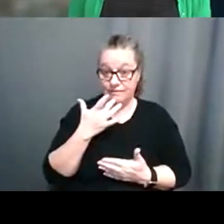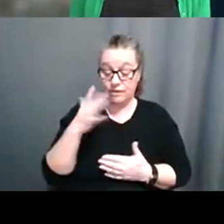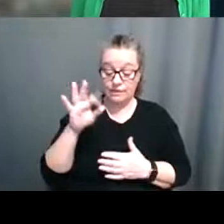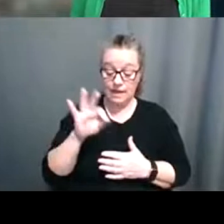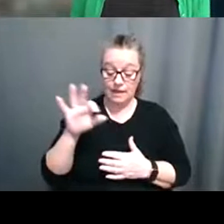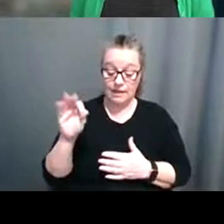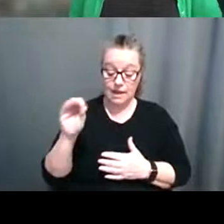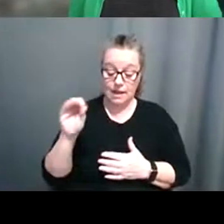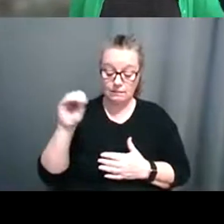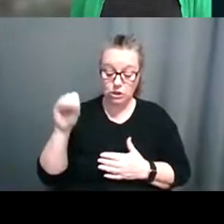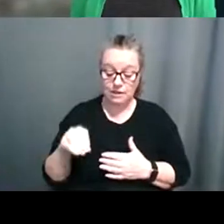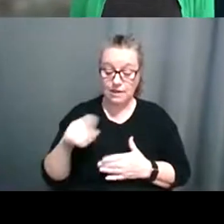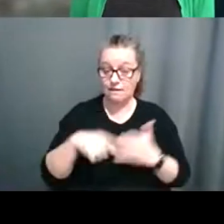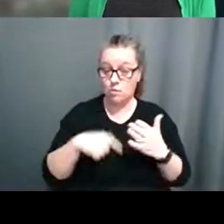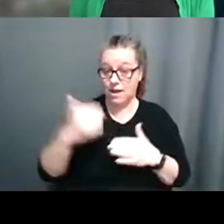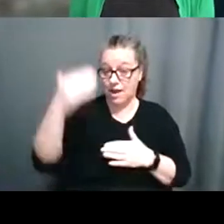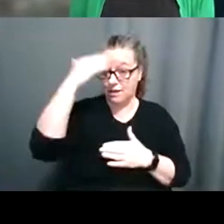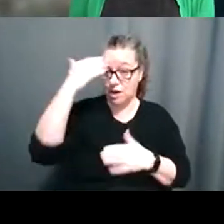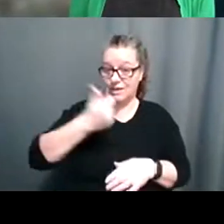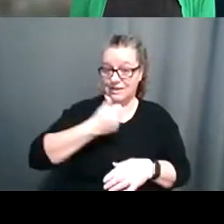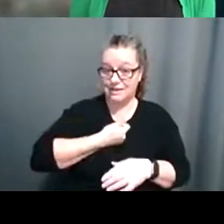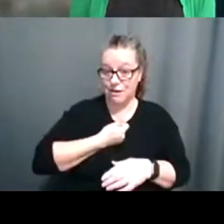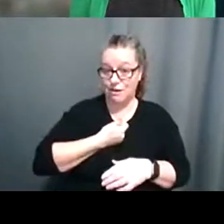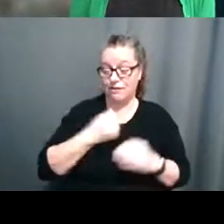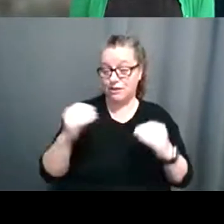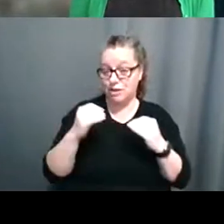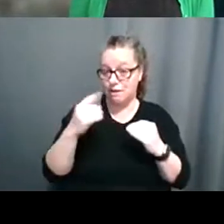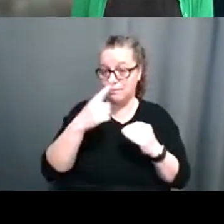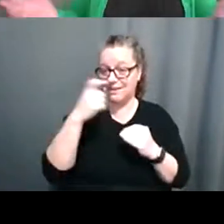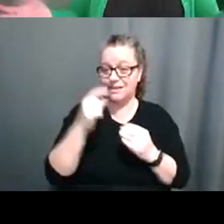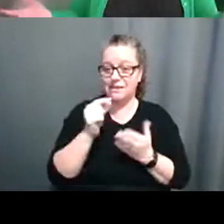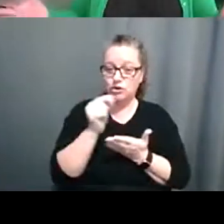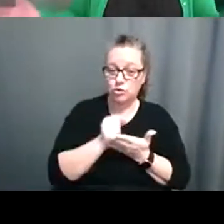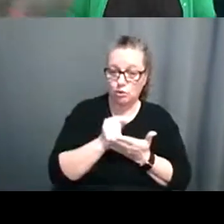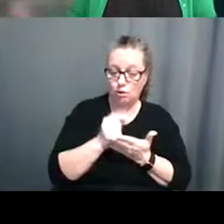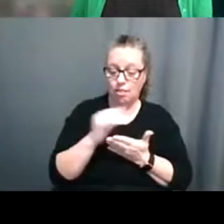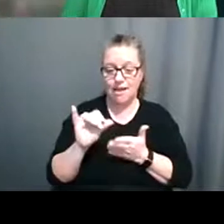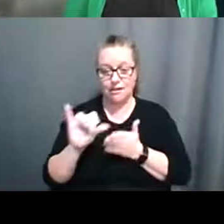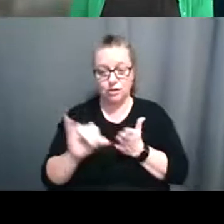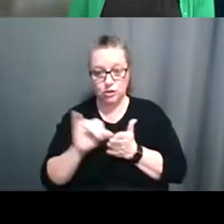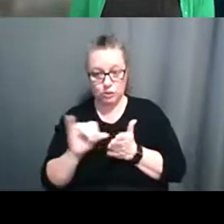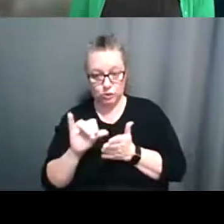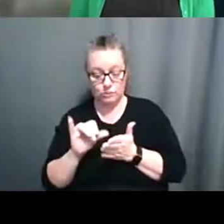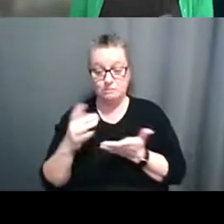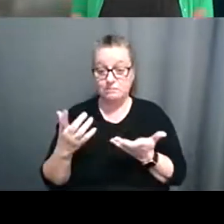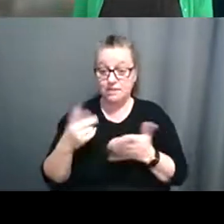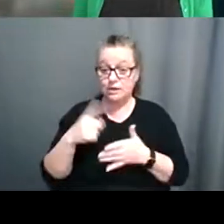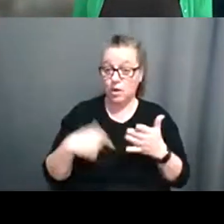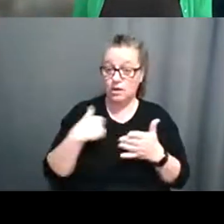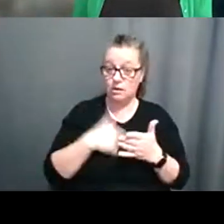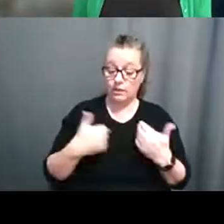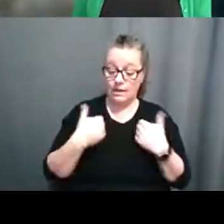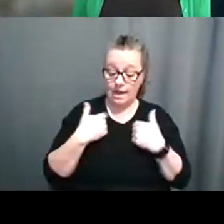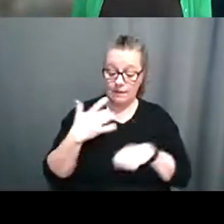99% of what I know is self-taught, thanks to Google and YouTube. But it's what we have available to us, and it's